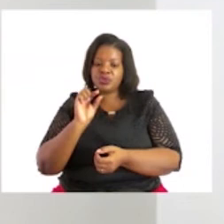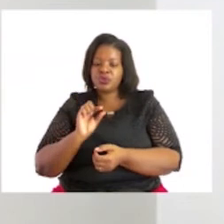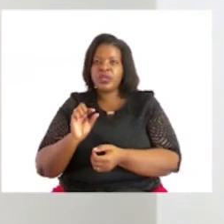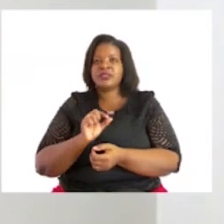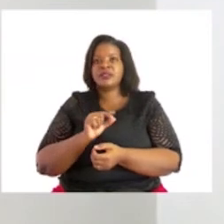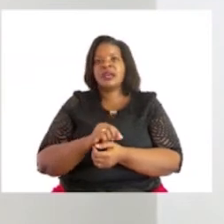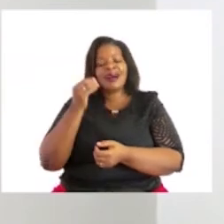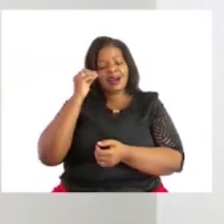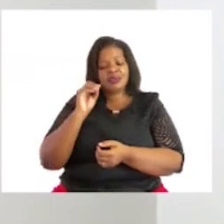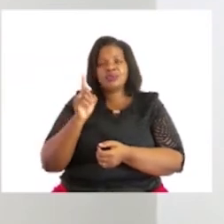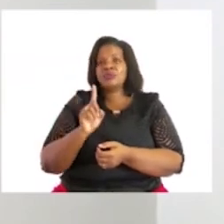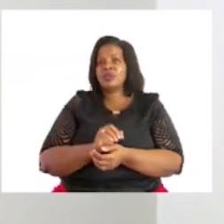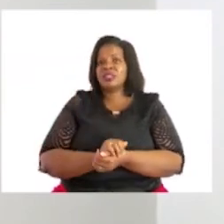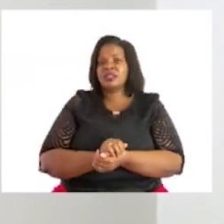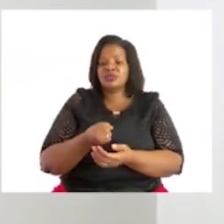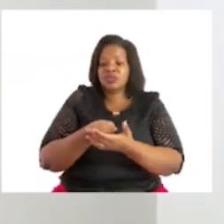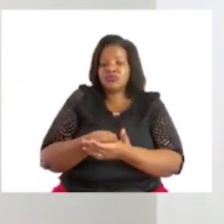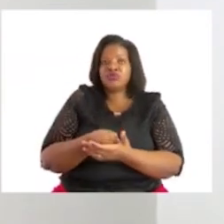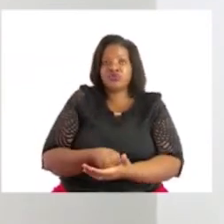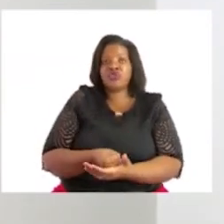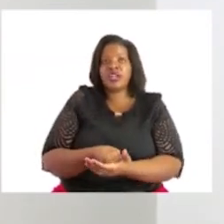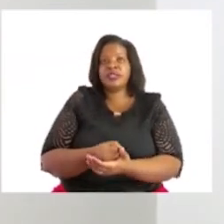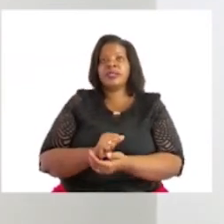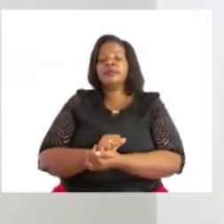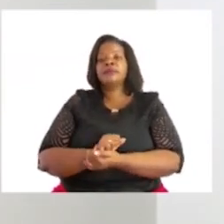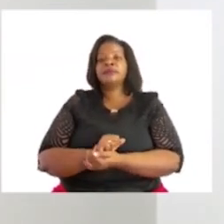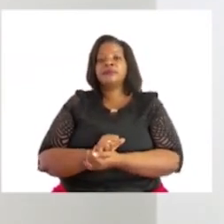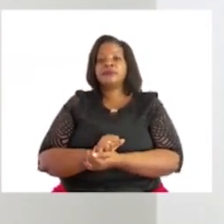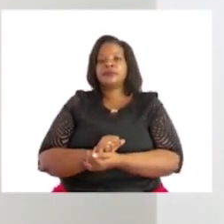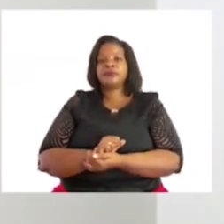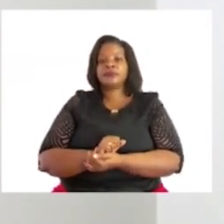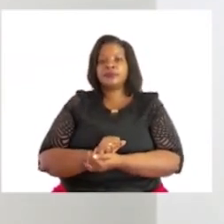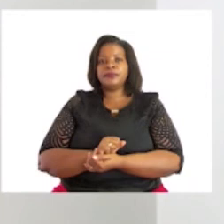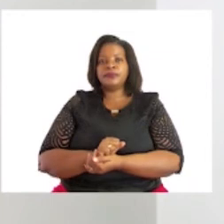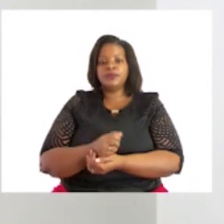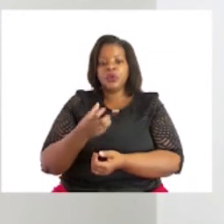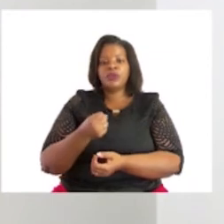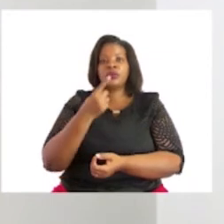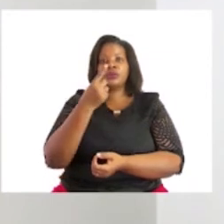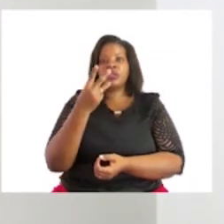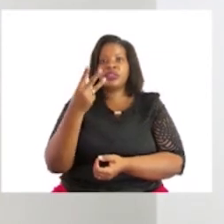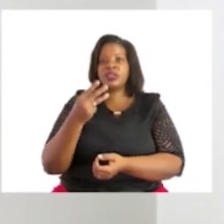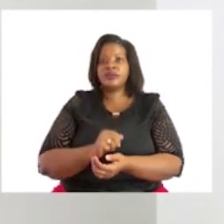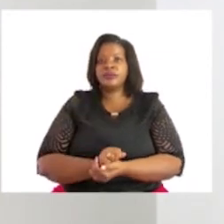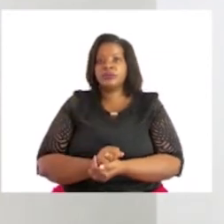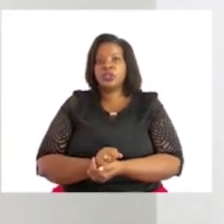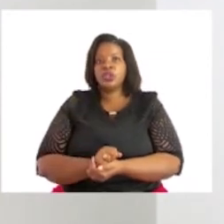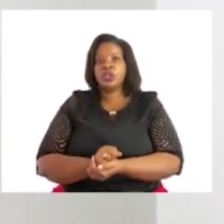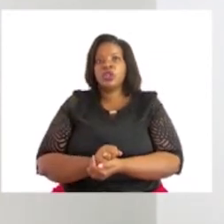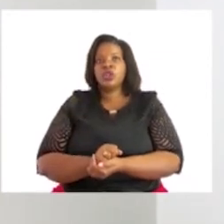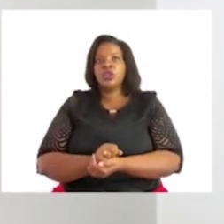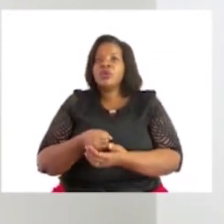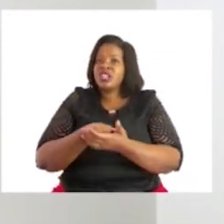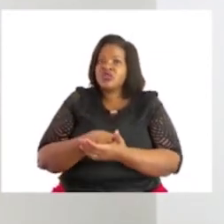is. You can try it in a minute. We have 1, 3 here. You can also try it to write it